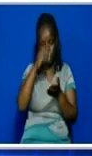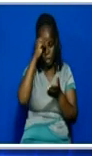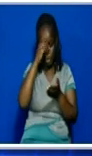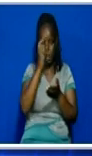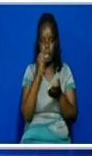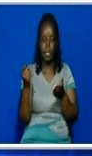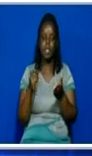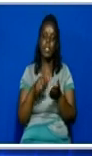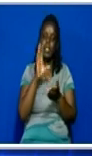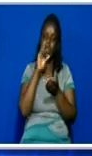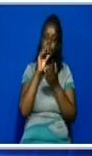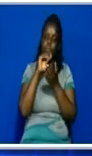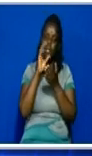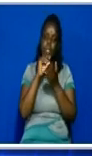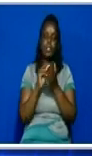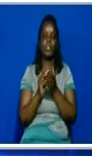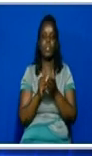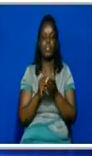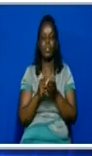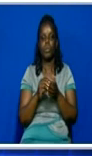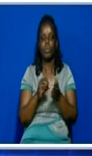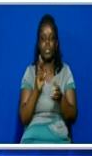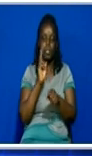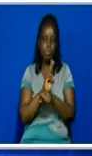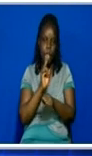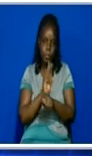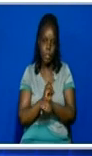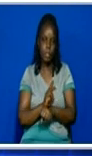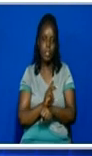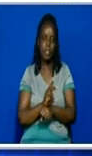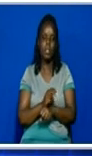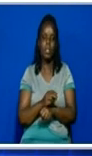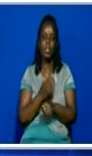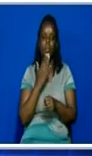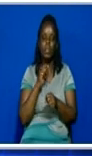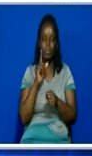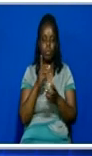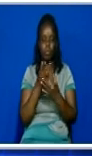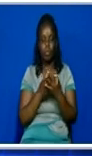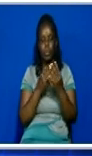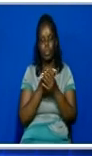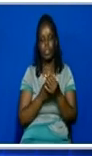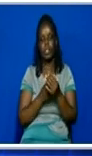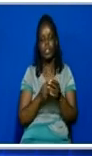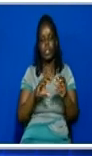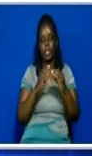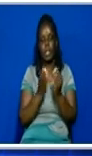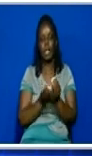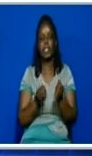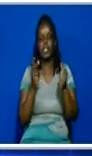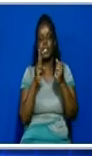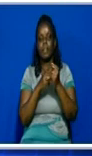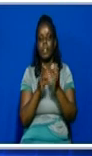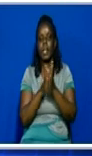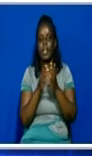writing speech with a medial verb, so something again that I'm sure would be interesting both to the class 7 as well as the class 8 students,